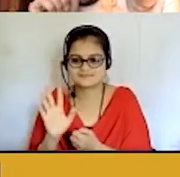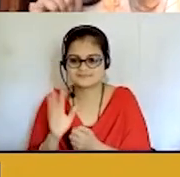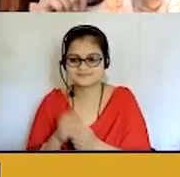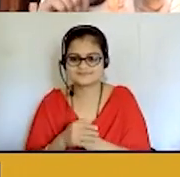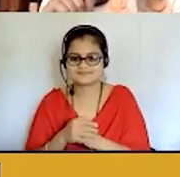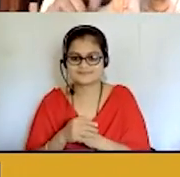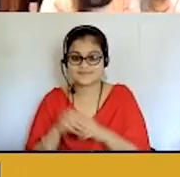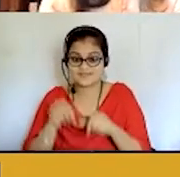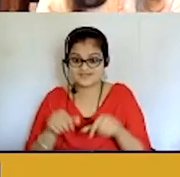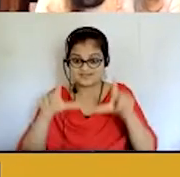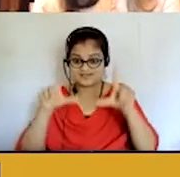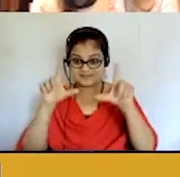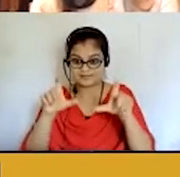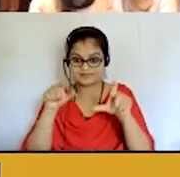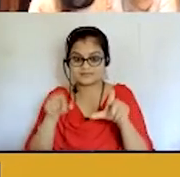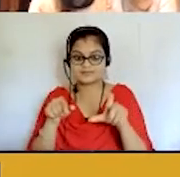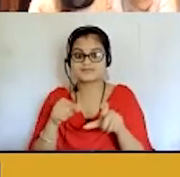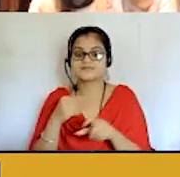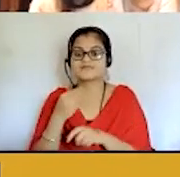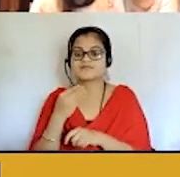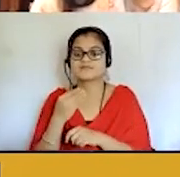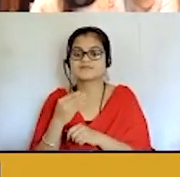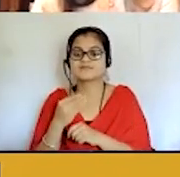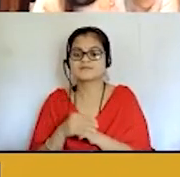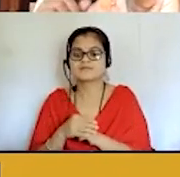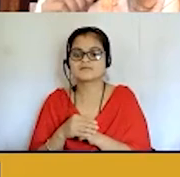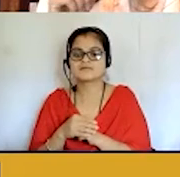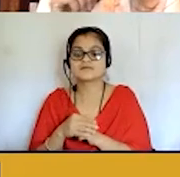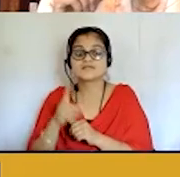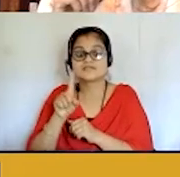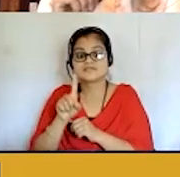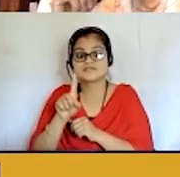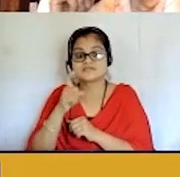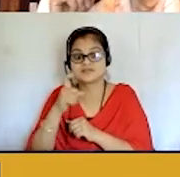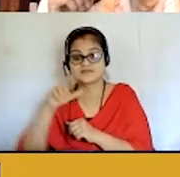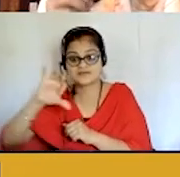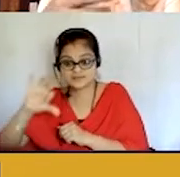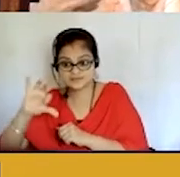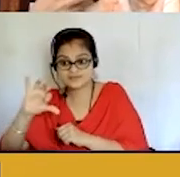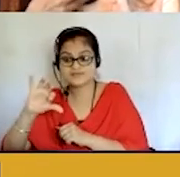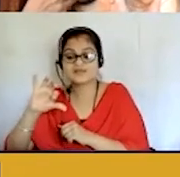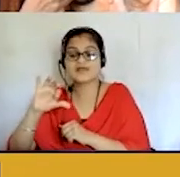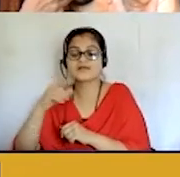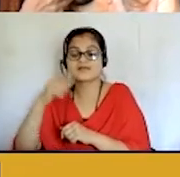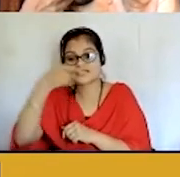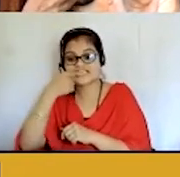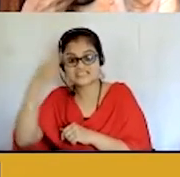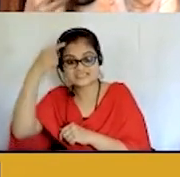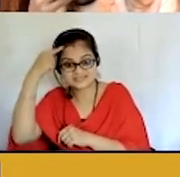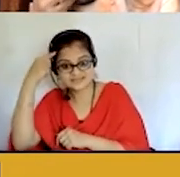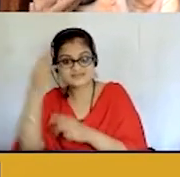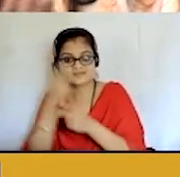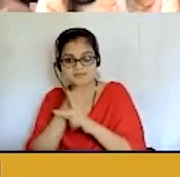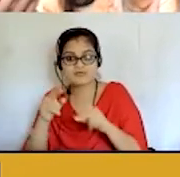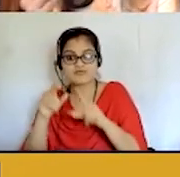This photograph is from his Edge of Faith series, a set of 79 black and white photographs, which capture intimate